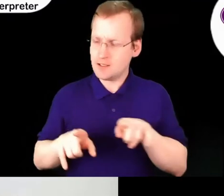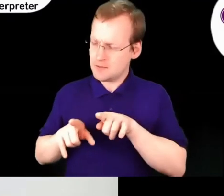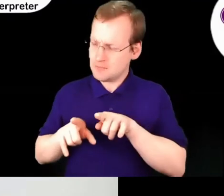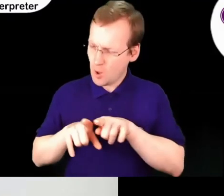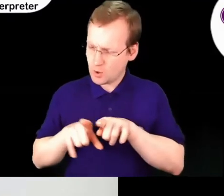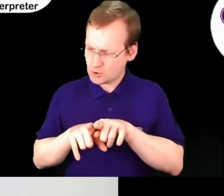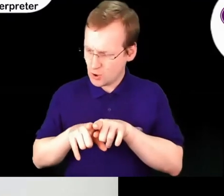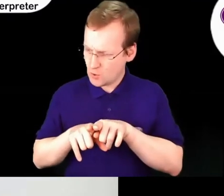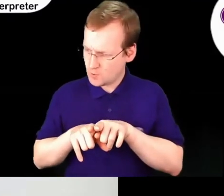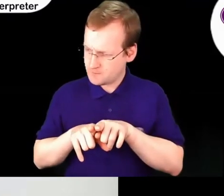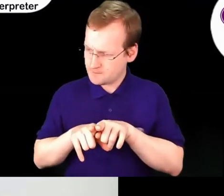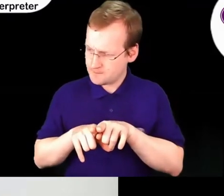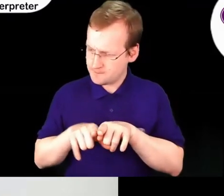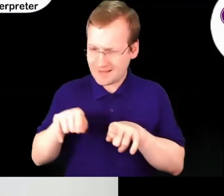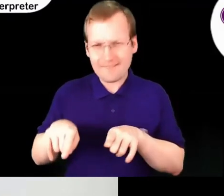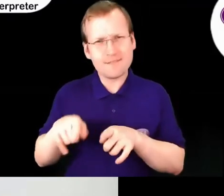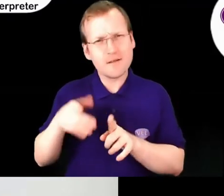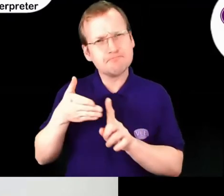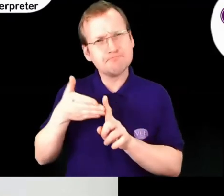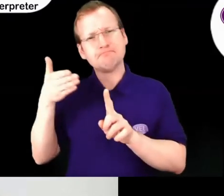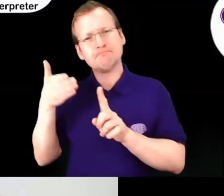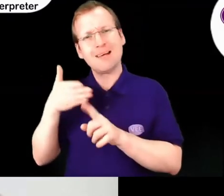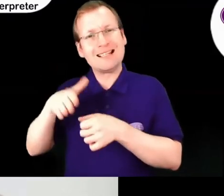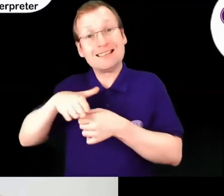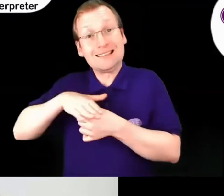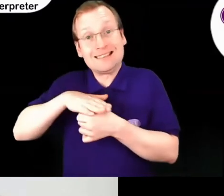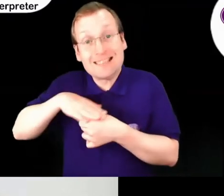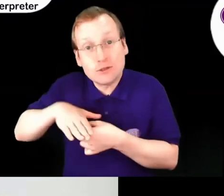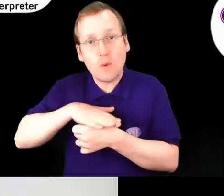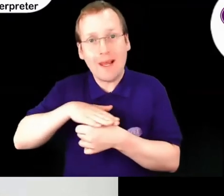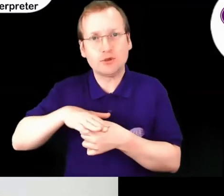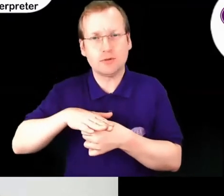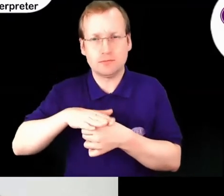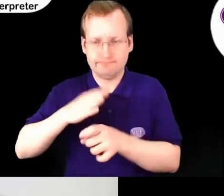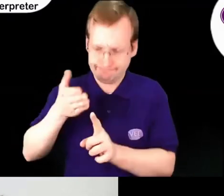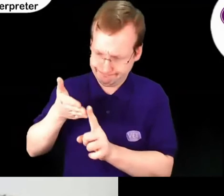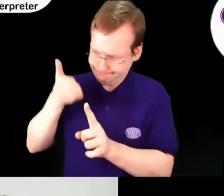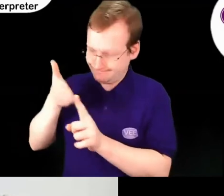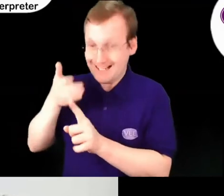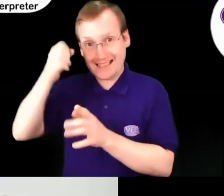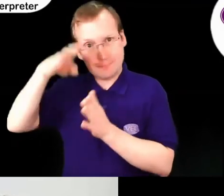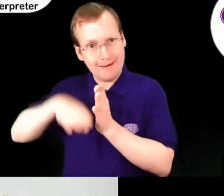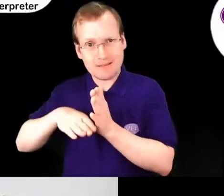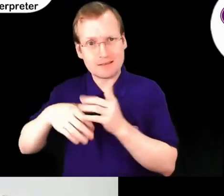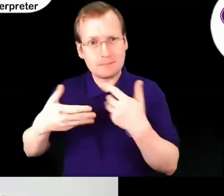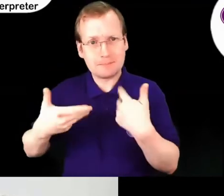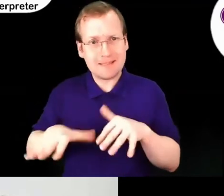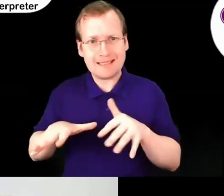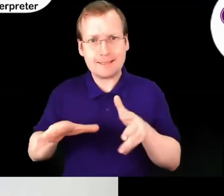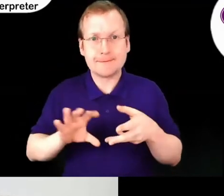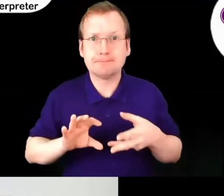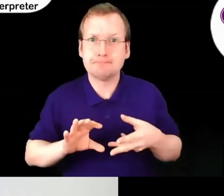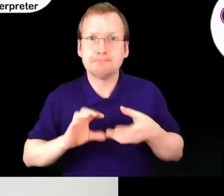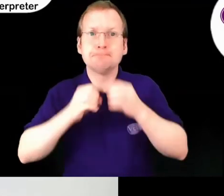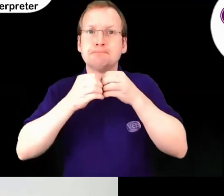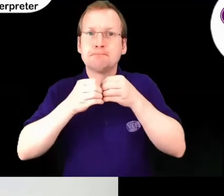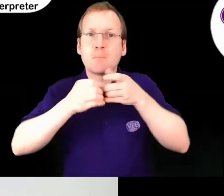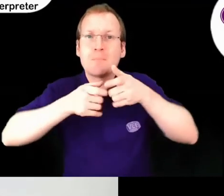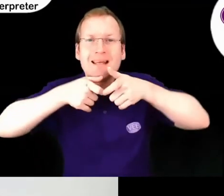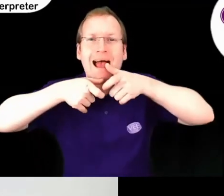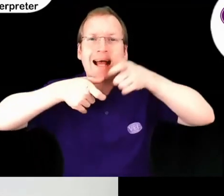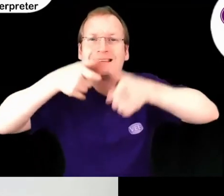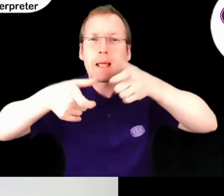a situation or an experience which hasn't been articulated and which is common to